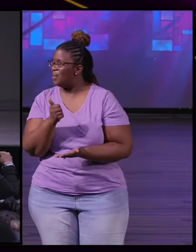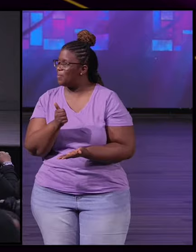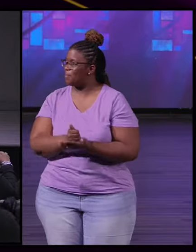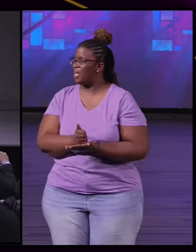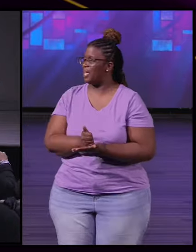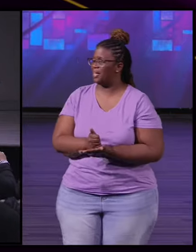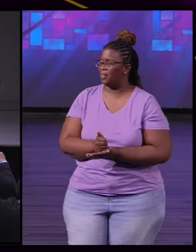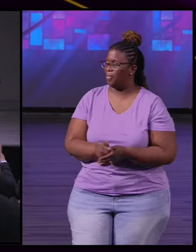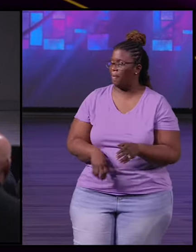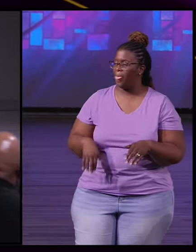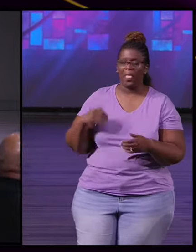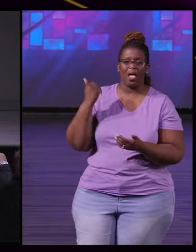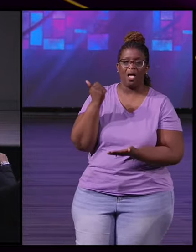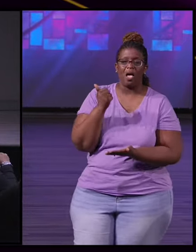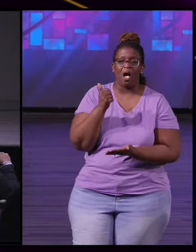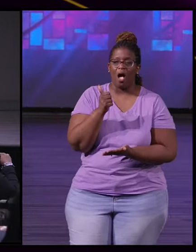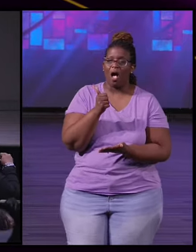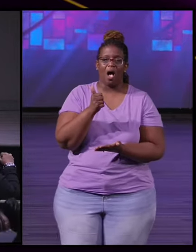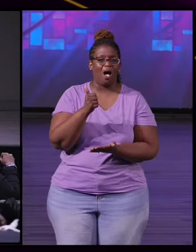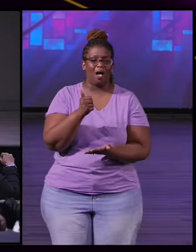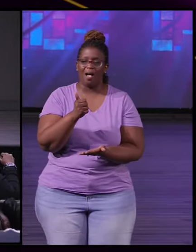On the East City Campus, we'll wait for you.